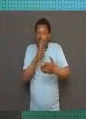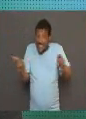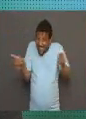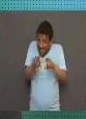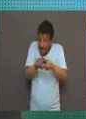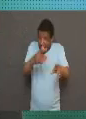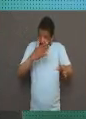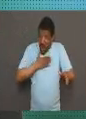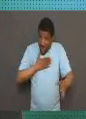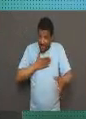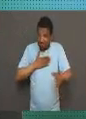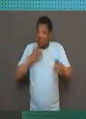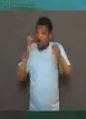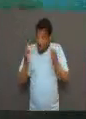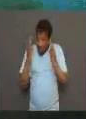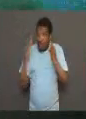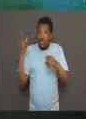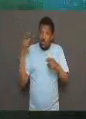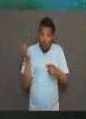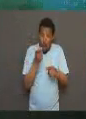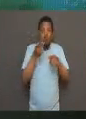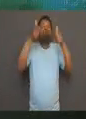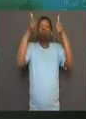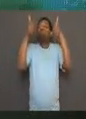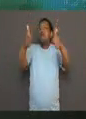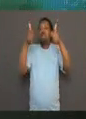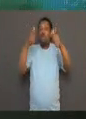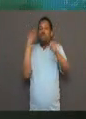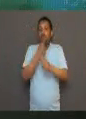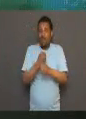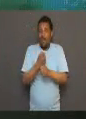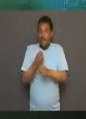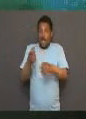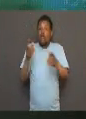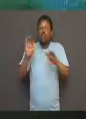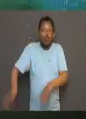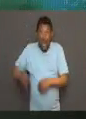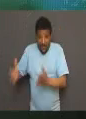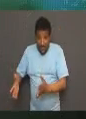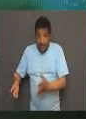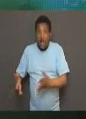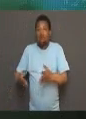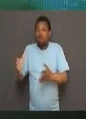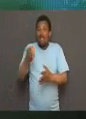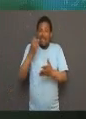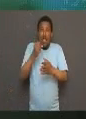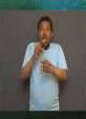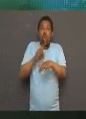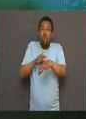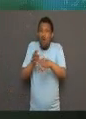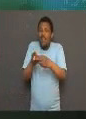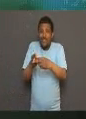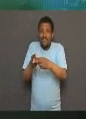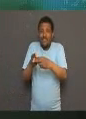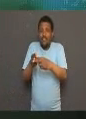If so, well done. Students, take a moment to think about cylindrical